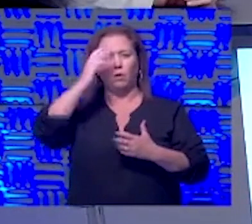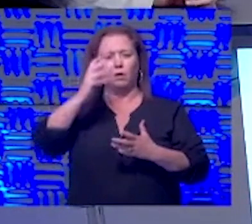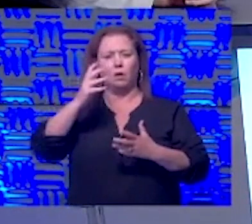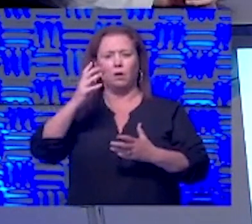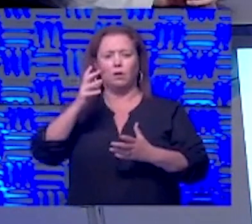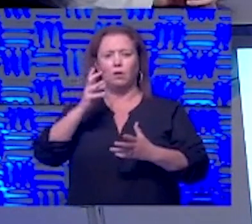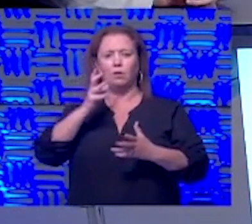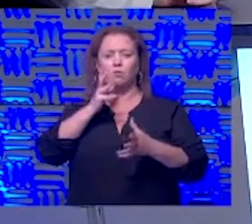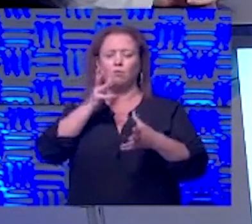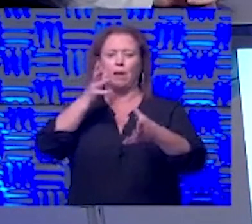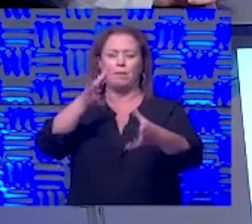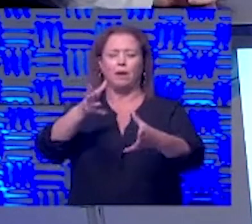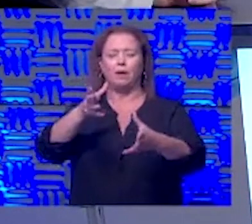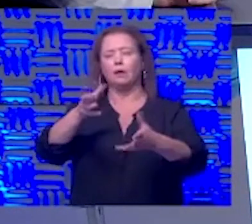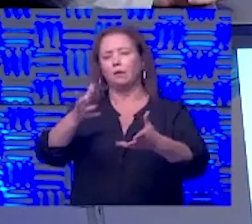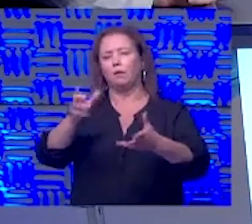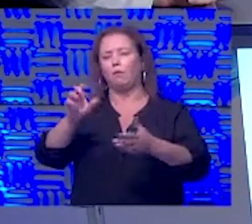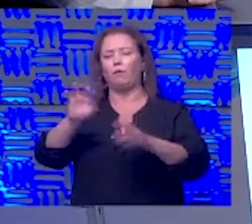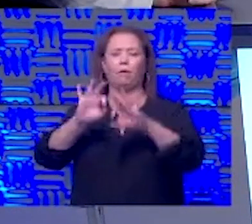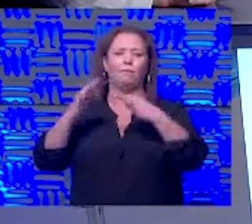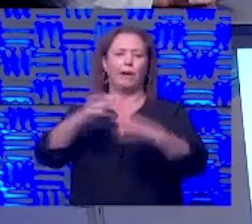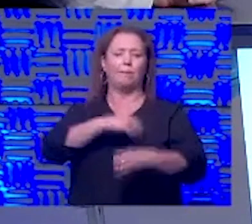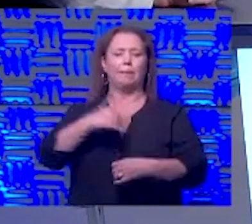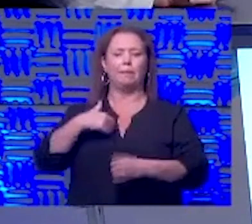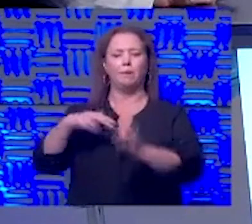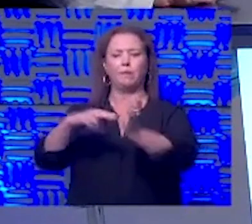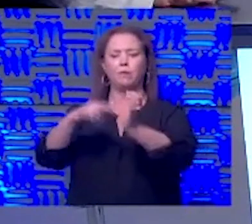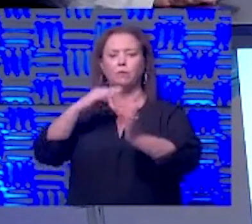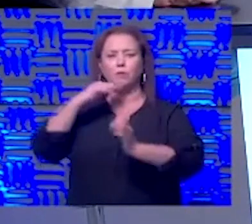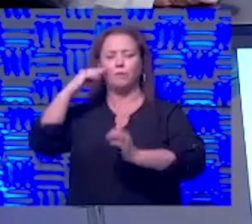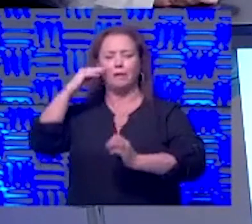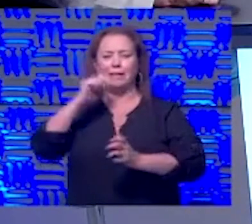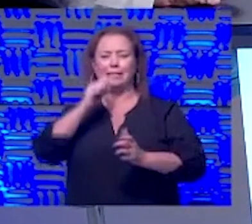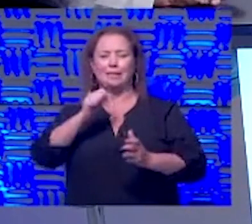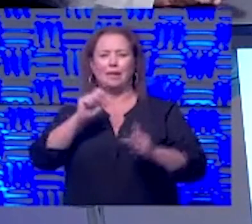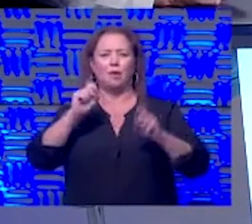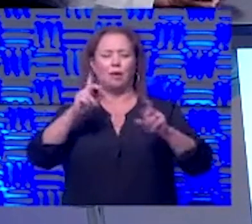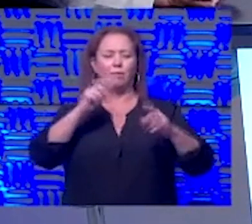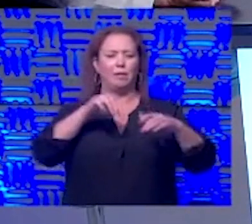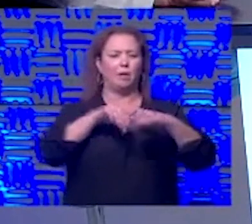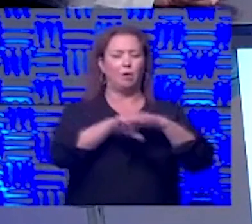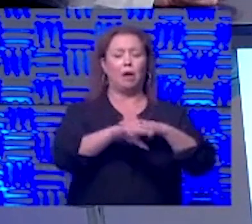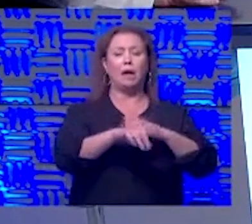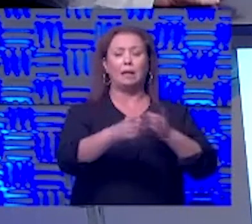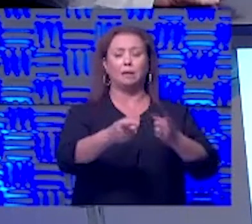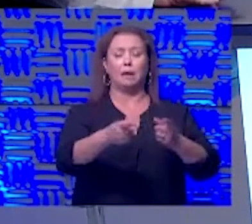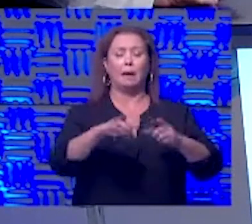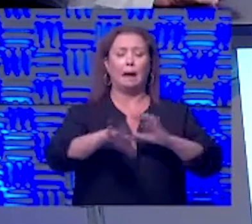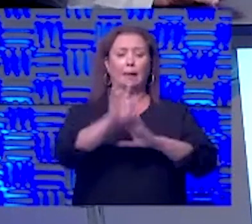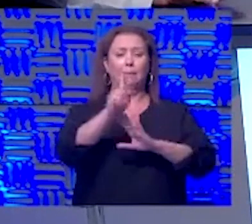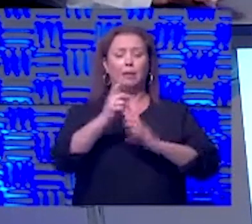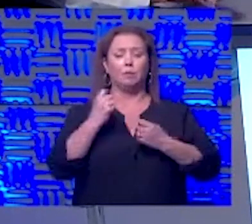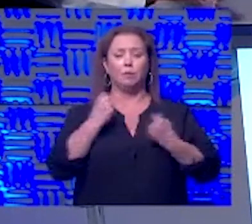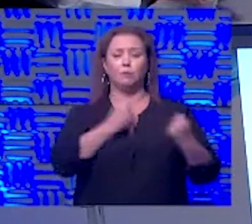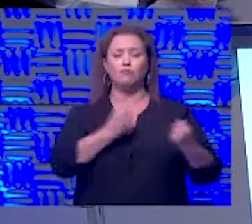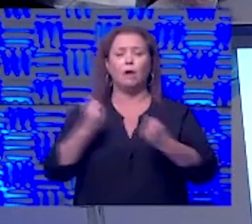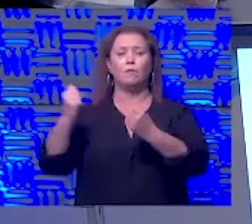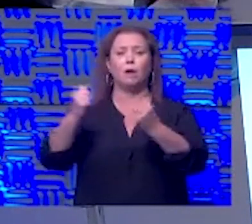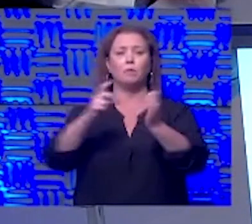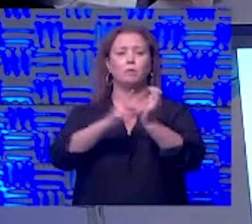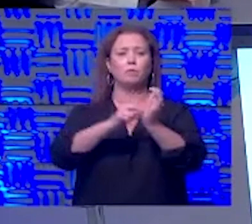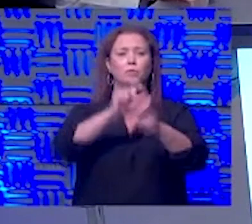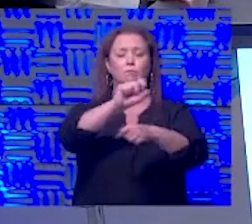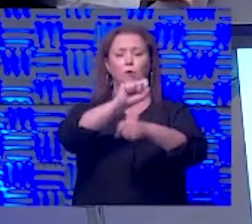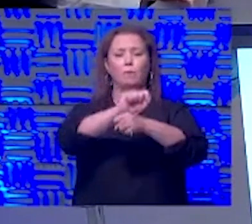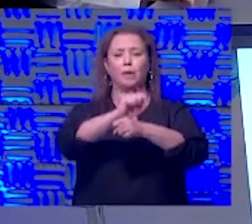grandma, she didn't say grandma, but a relative from a nursing home, but it's not okay for me to go in? I can pick her up, drive her around to a doctor's